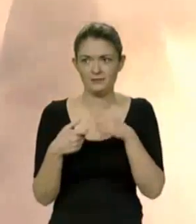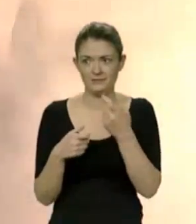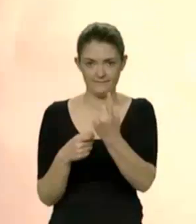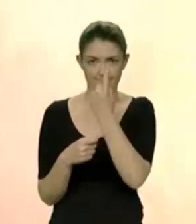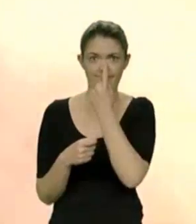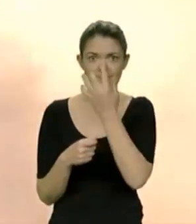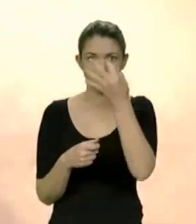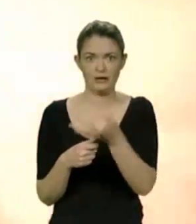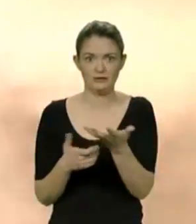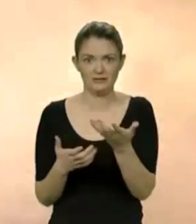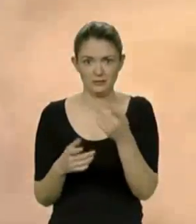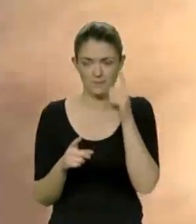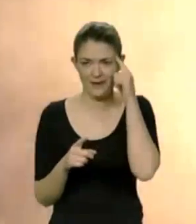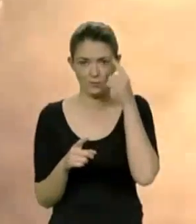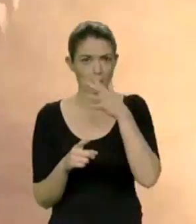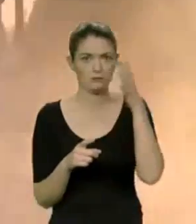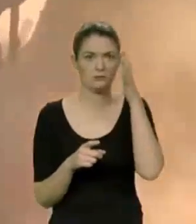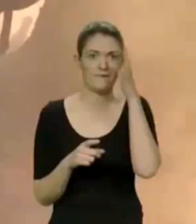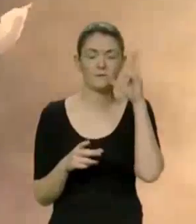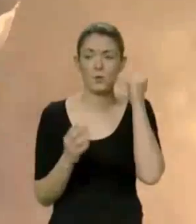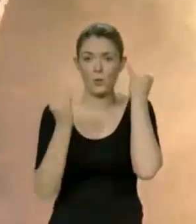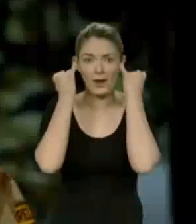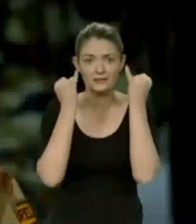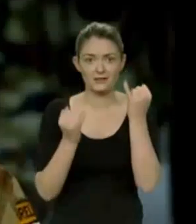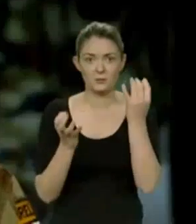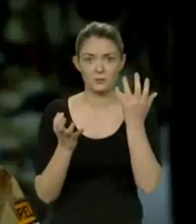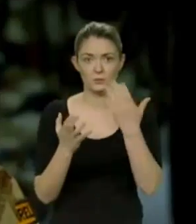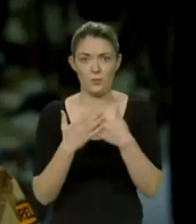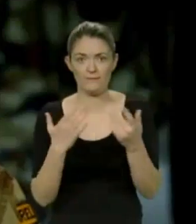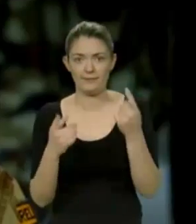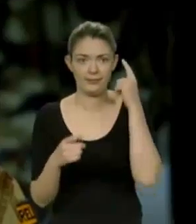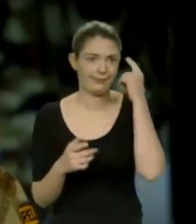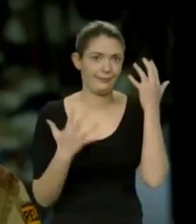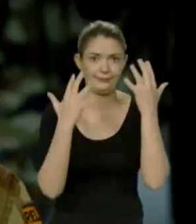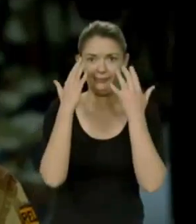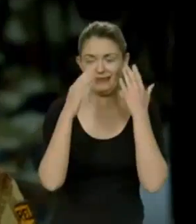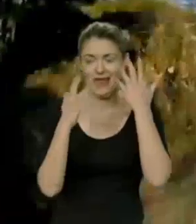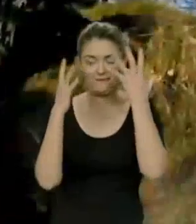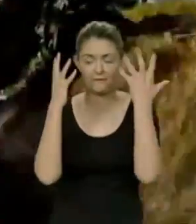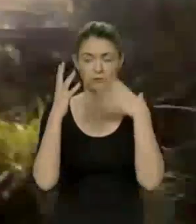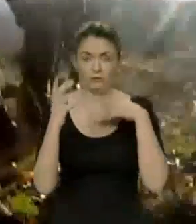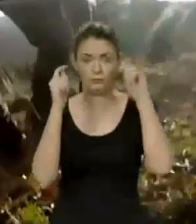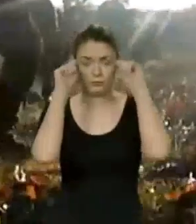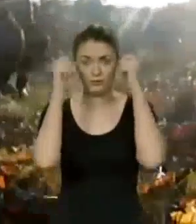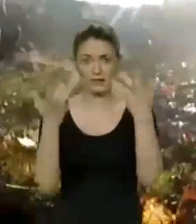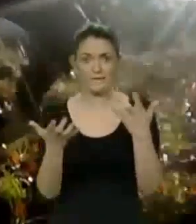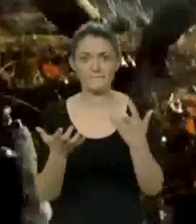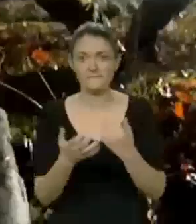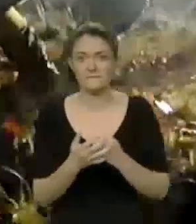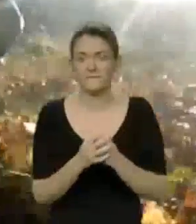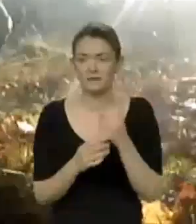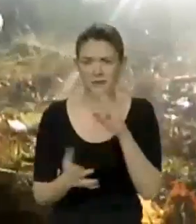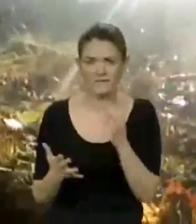mind just wanders off and you have no idea what you're doing. You're in a Bojangles and everything switches off. Duffy, where should the mag